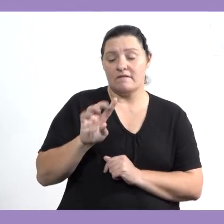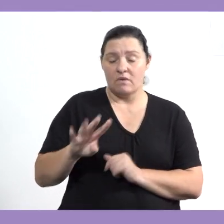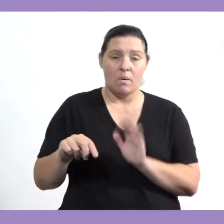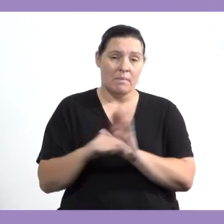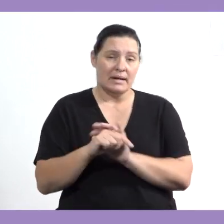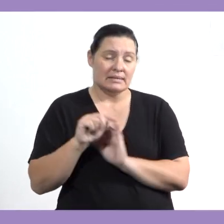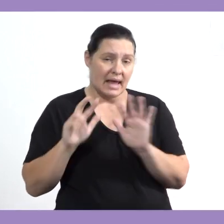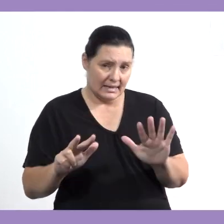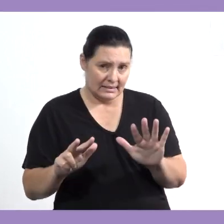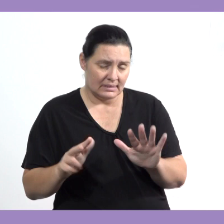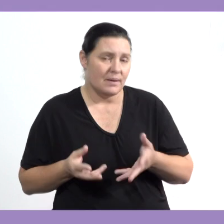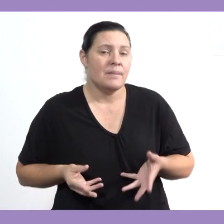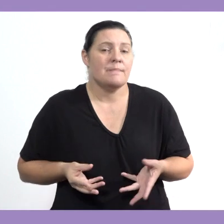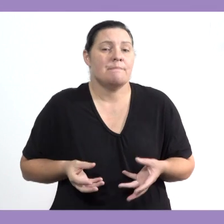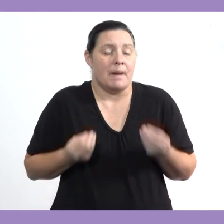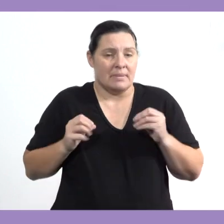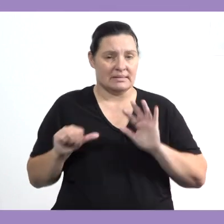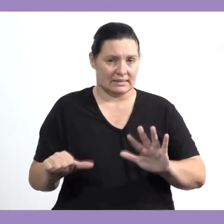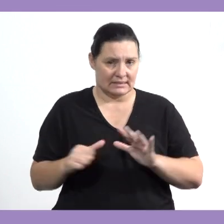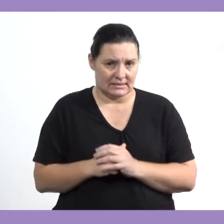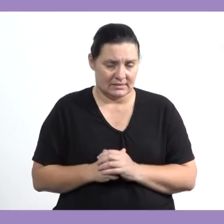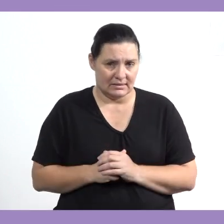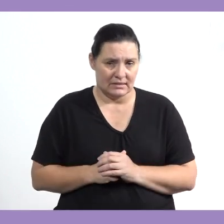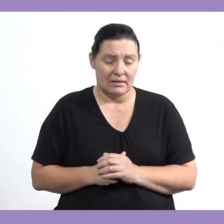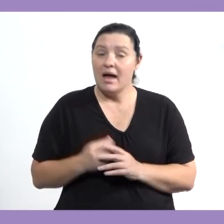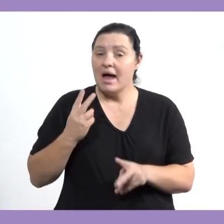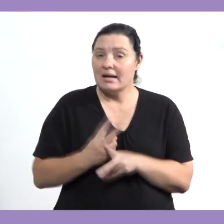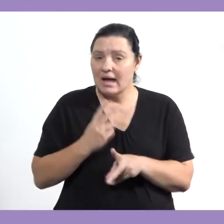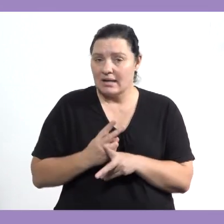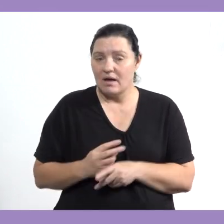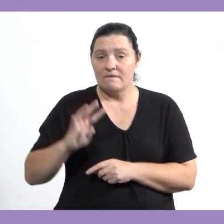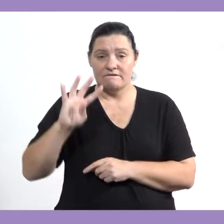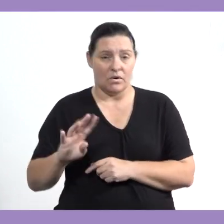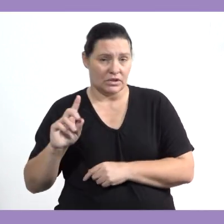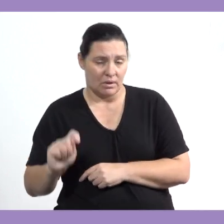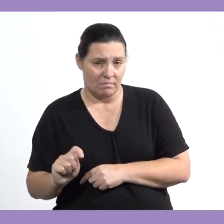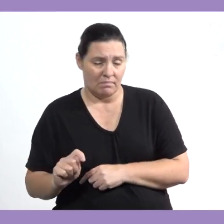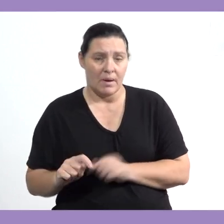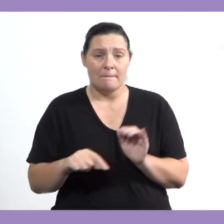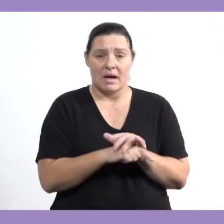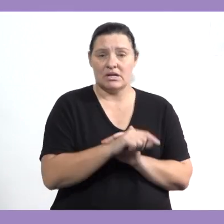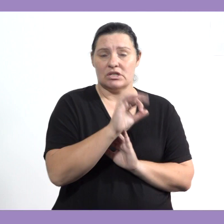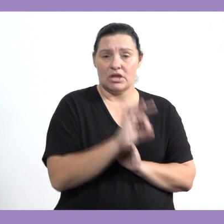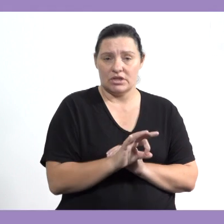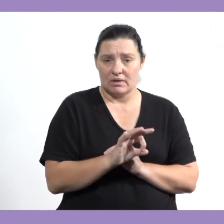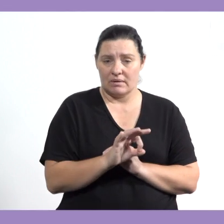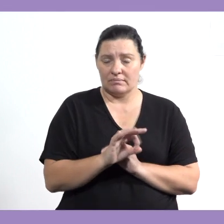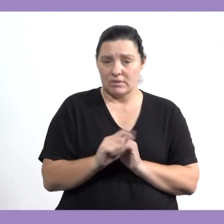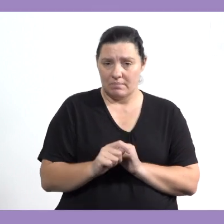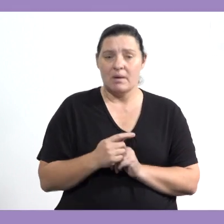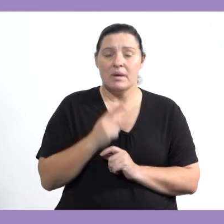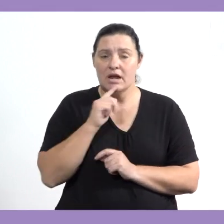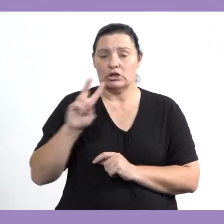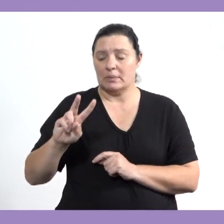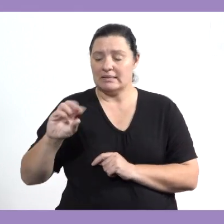14 minus 8, that also gives me a 6. And again, my fourth term minus my third term, that is